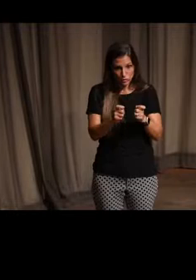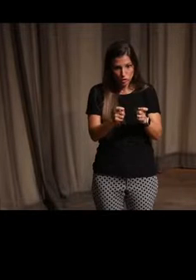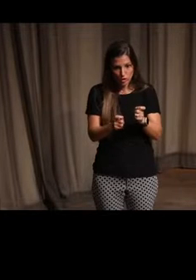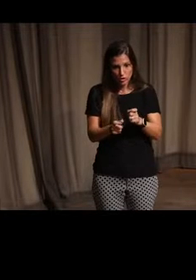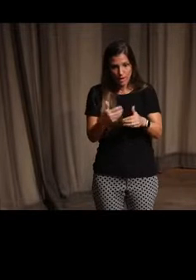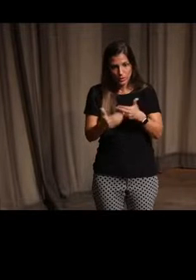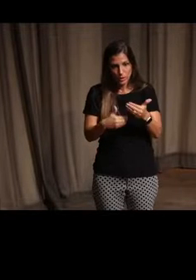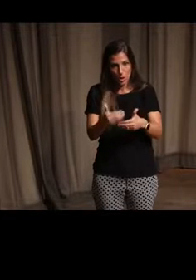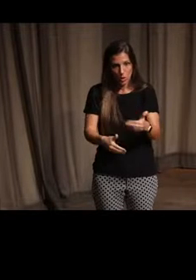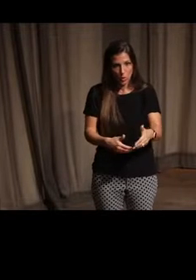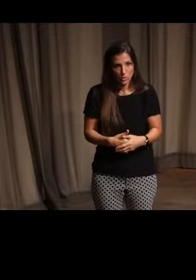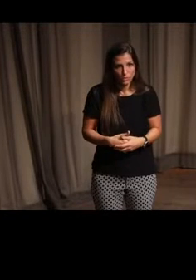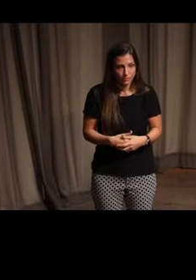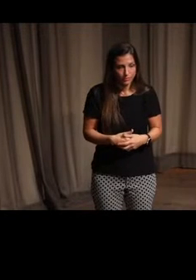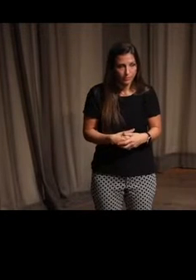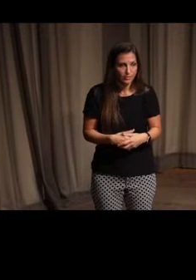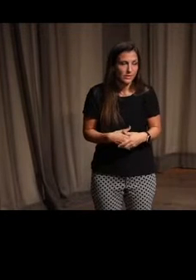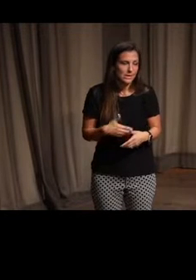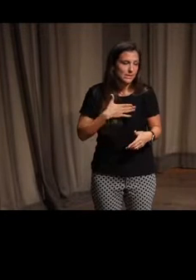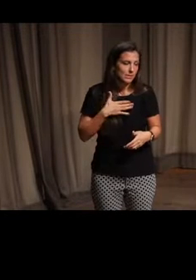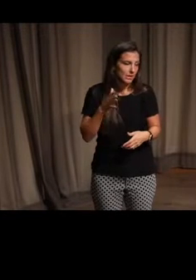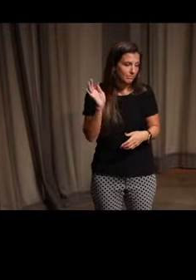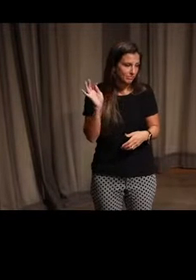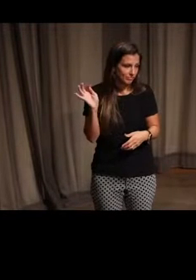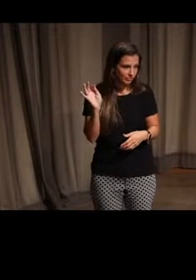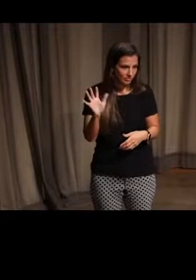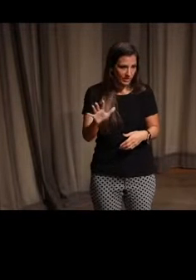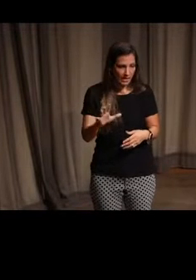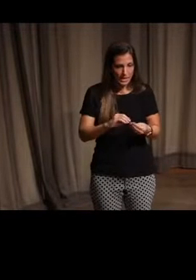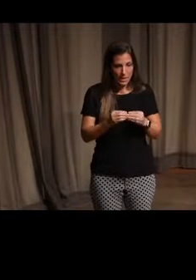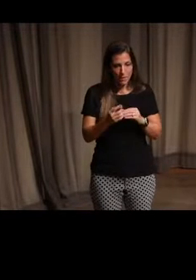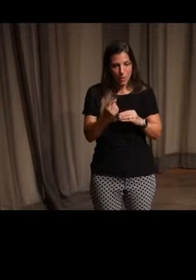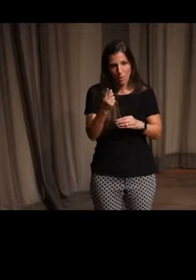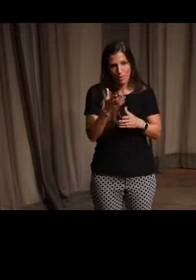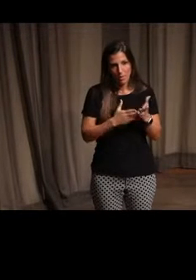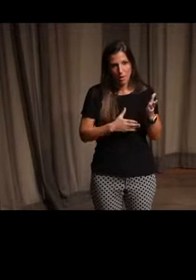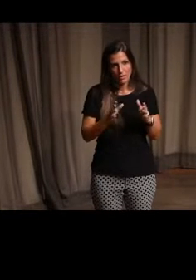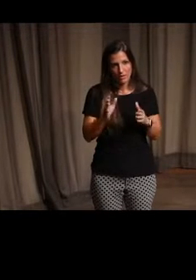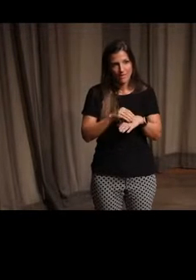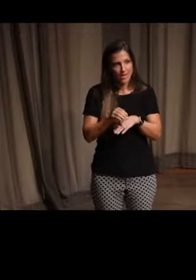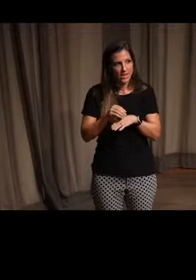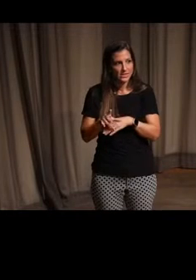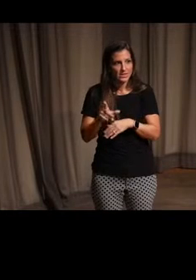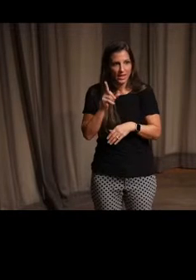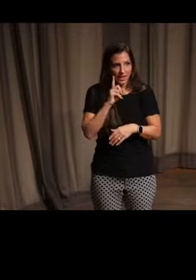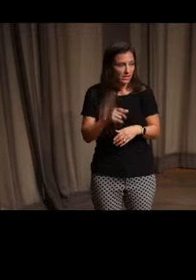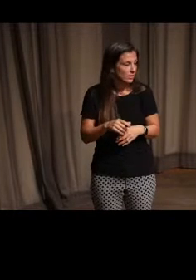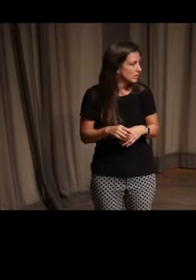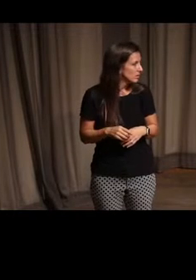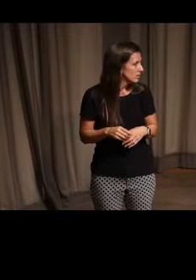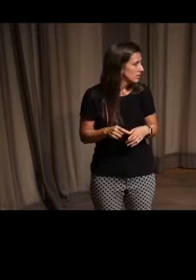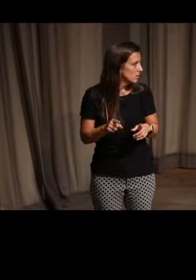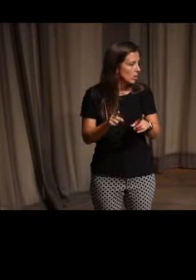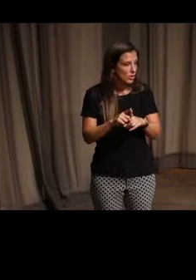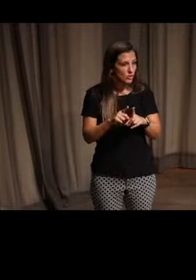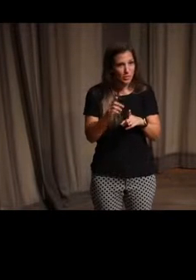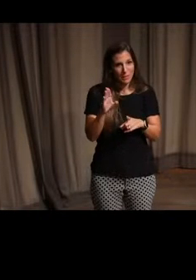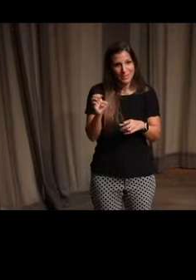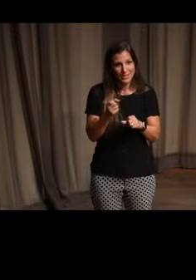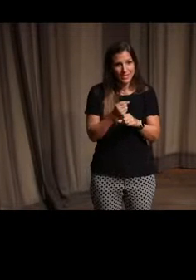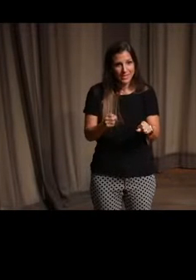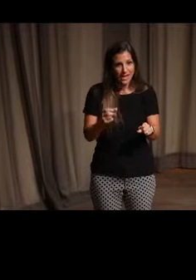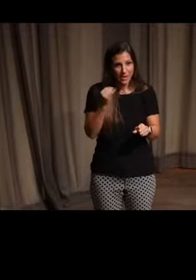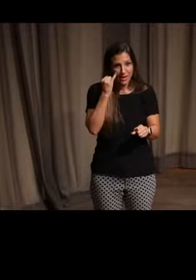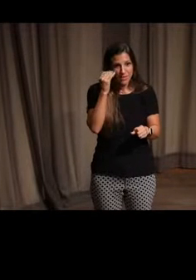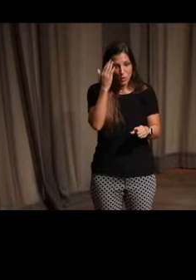it as we go. So that would be my number one piece of advice, probably. Also, be safe. Like, if you know